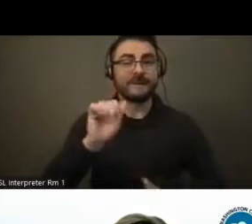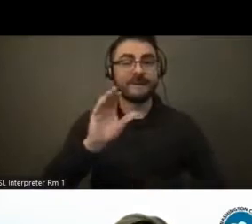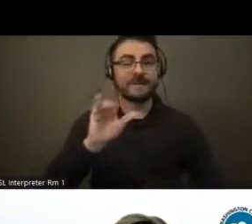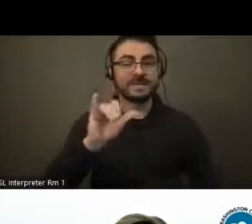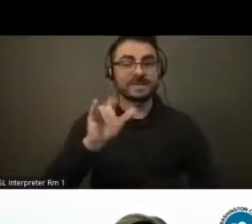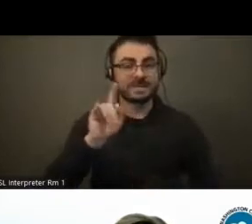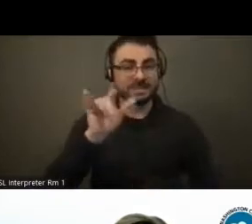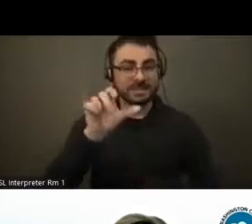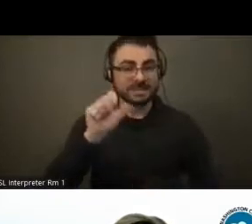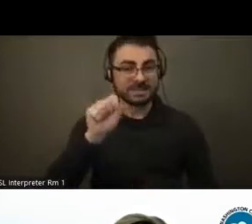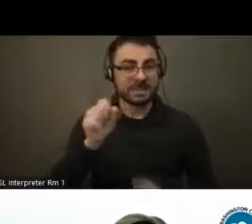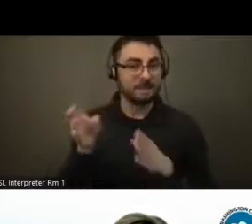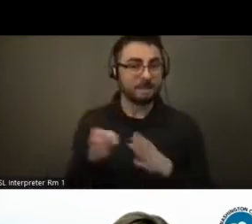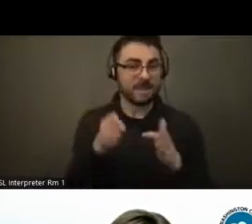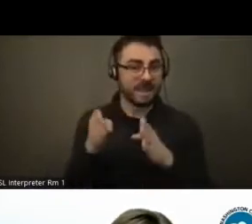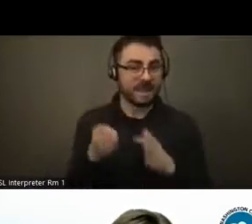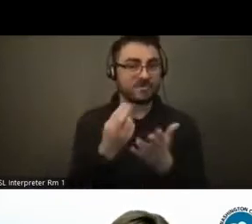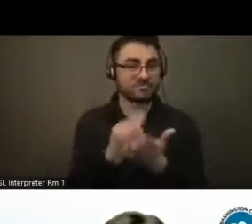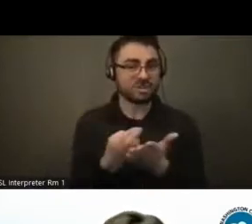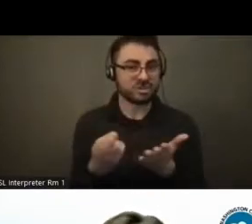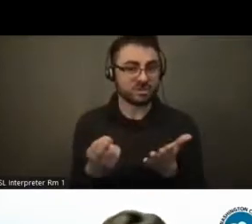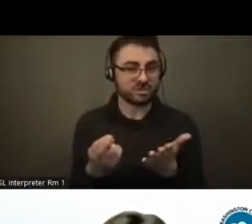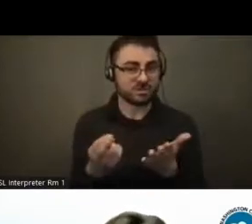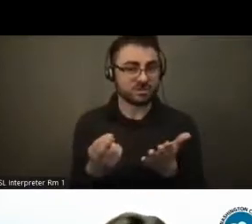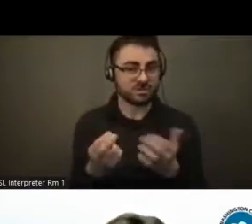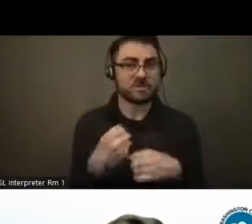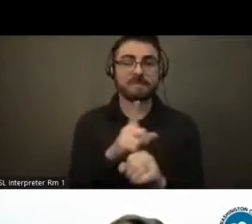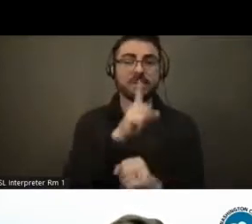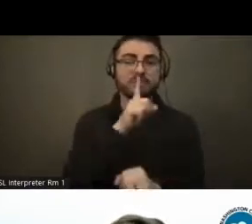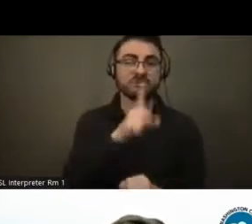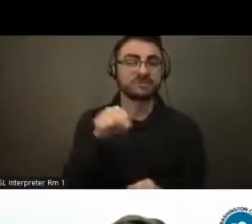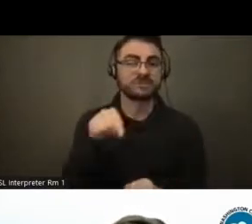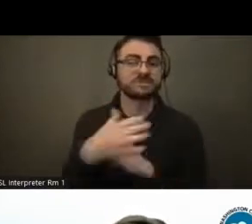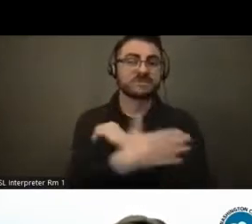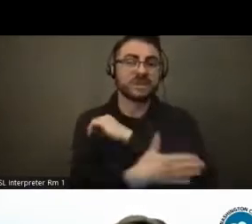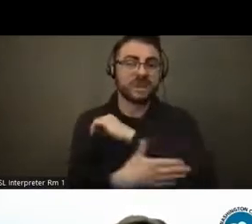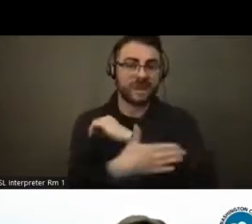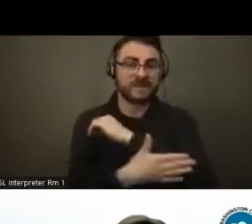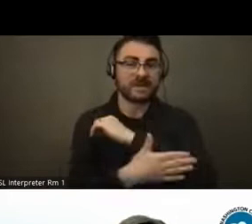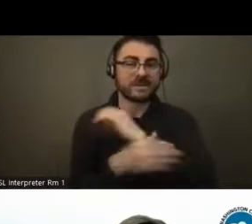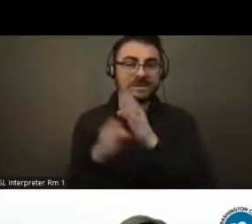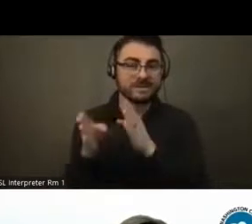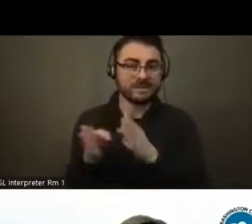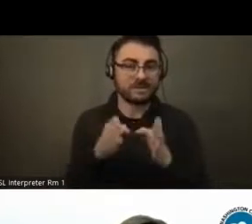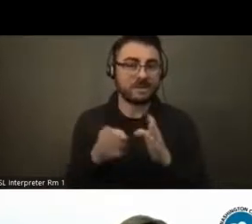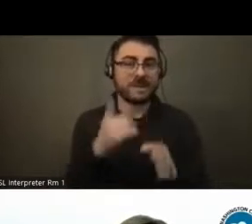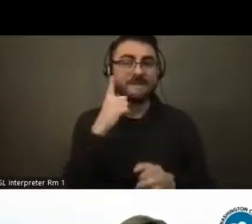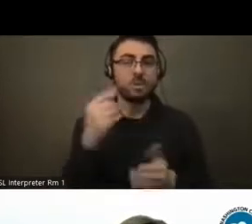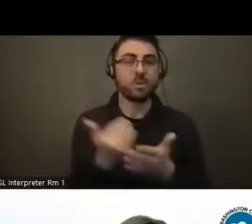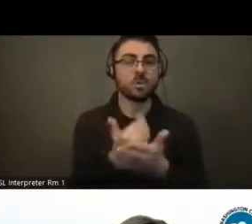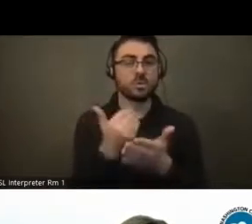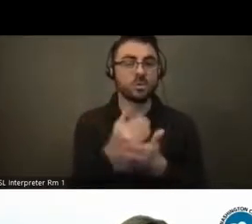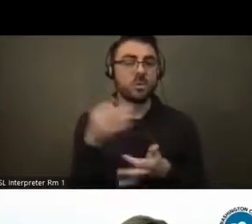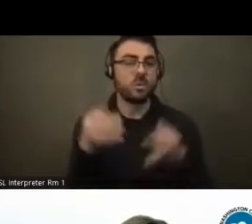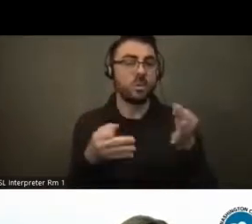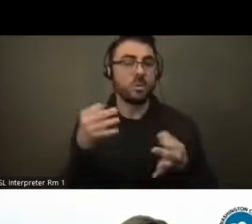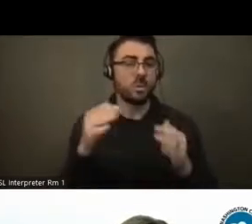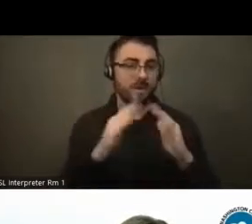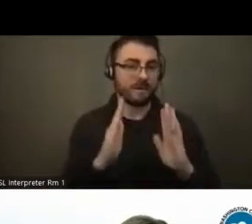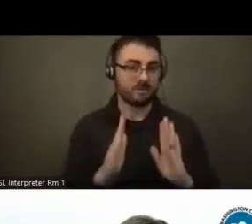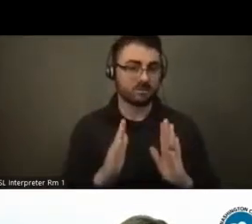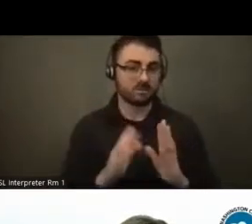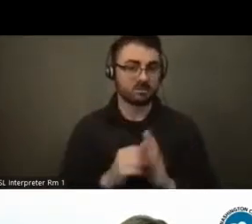help ensure that the county is planning for a new courthouse. We know